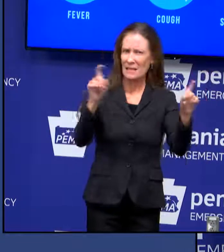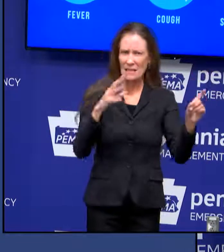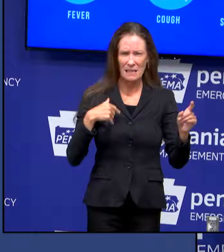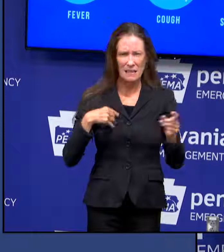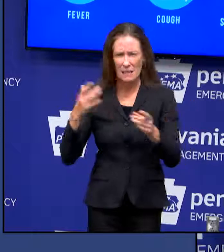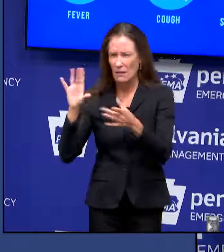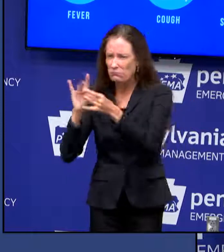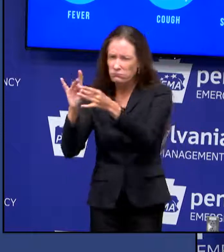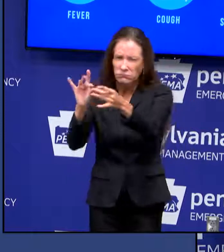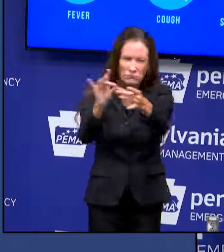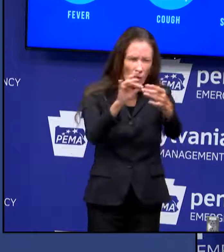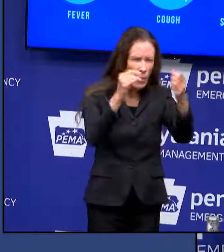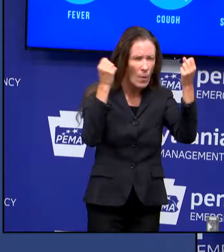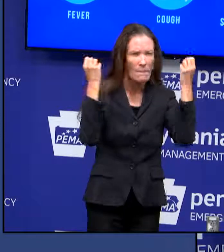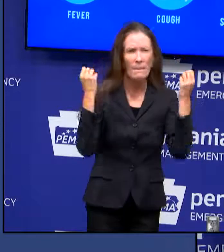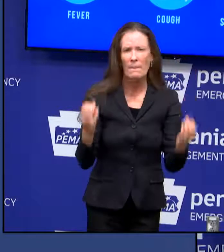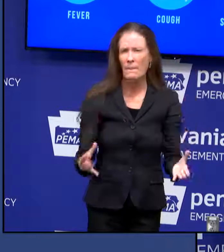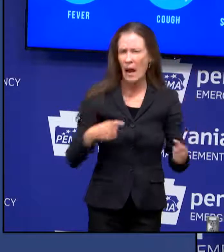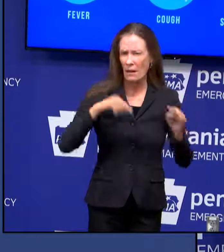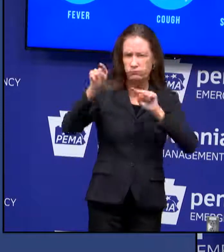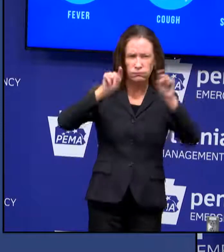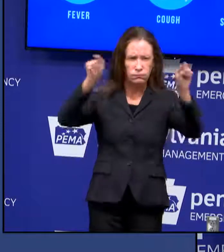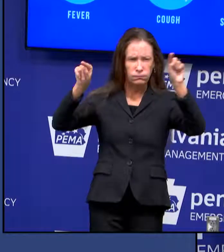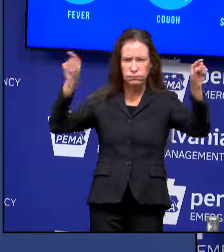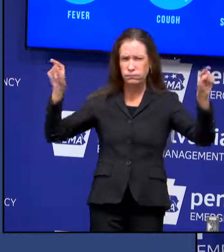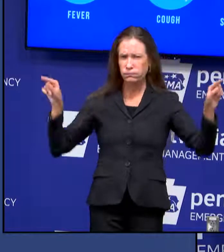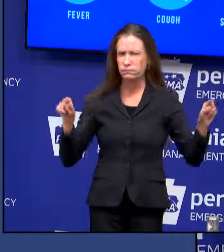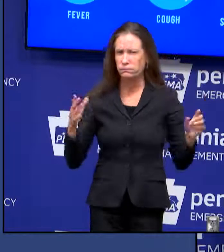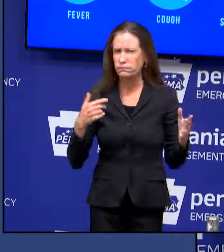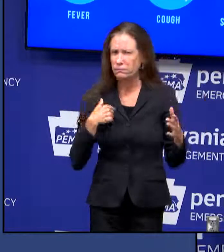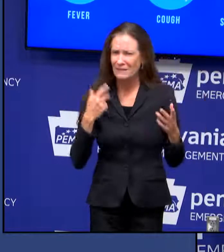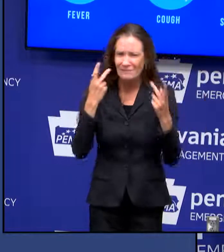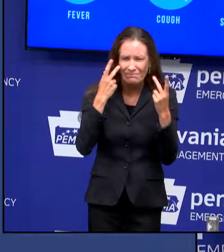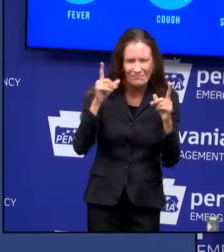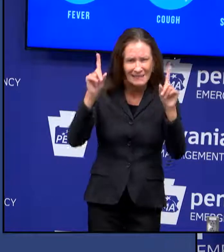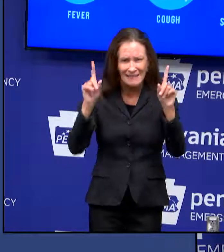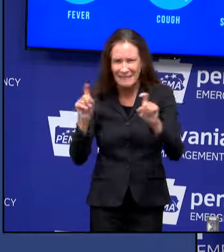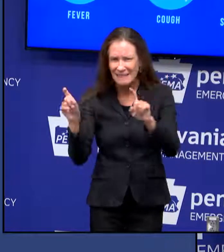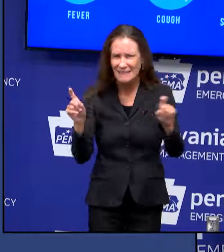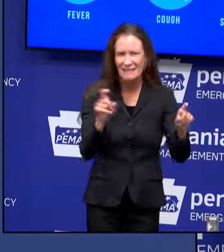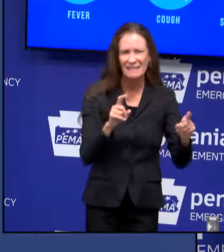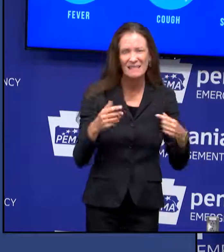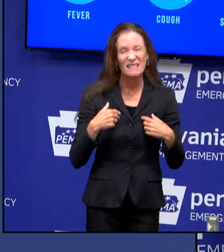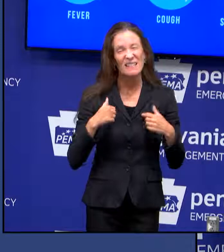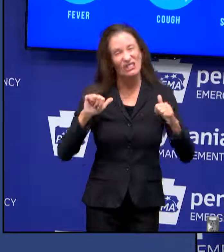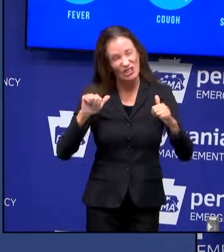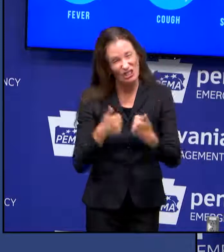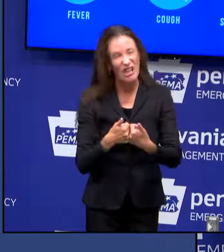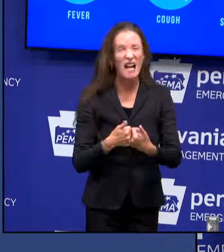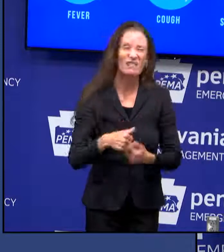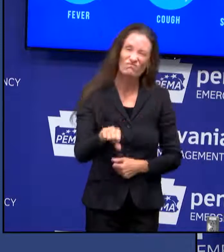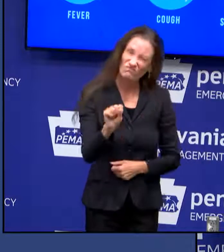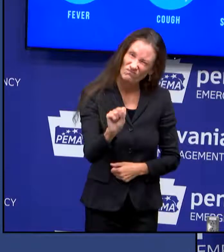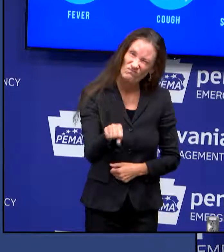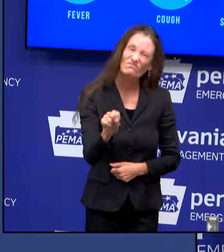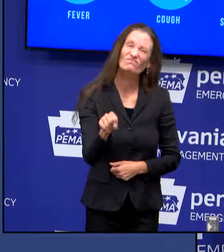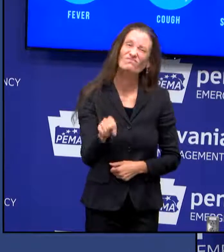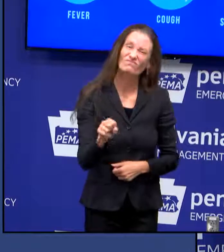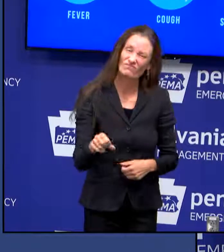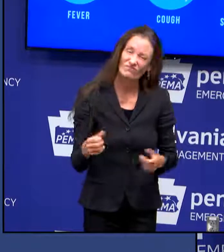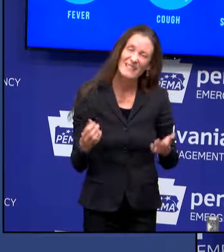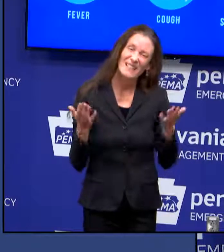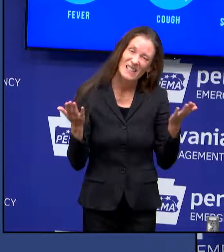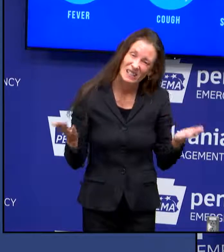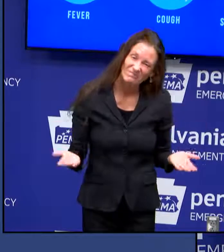is all diagnostic testing. There are challenges associated with the testing. We had, with Walmart,